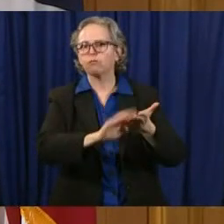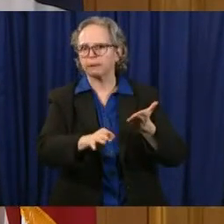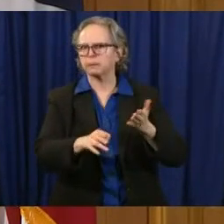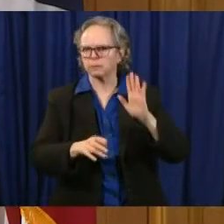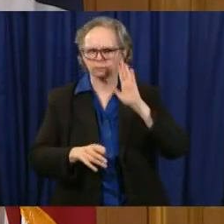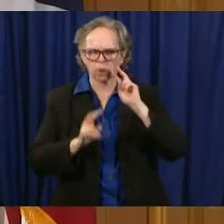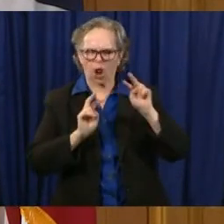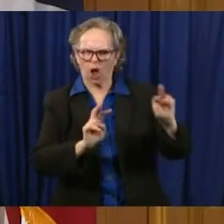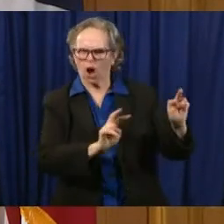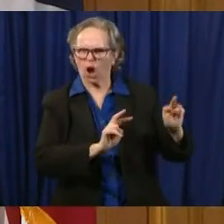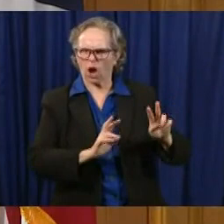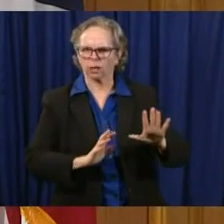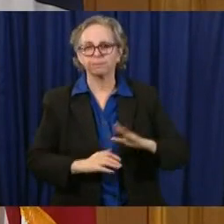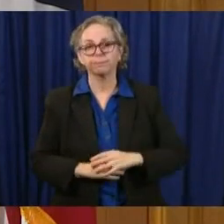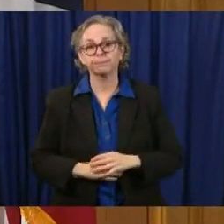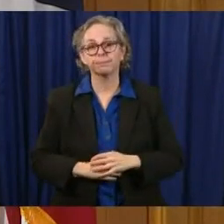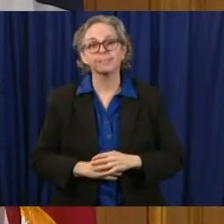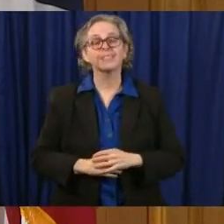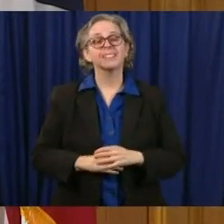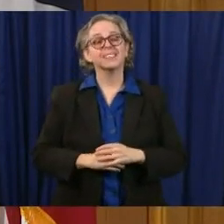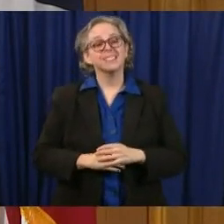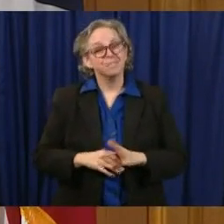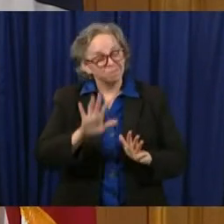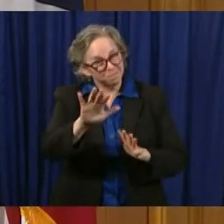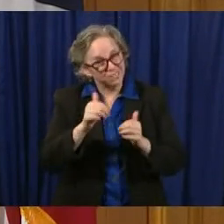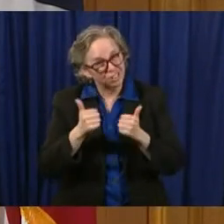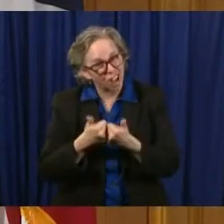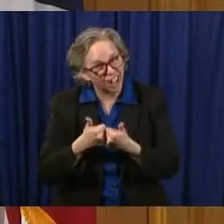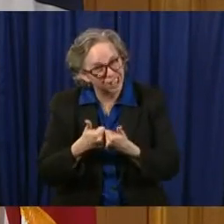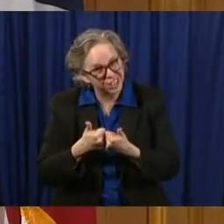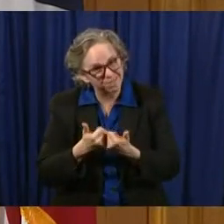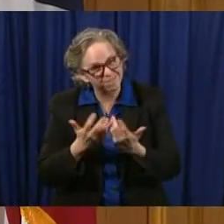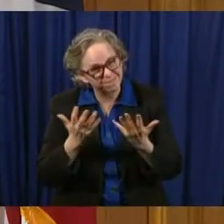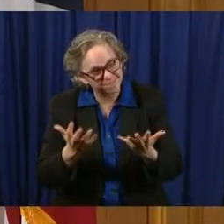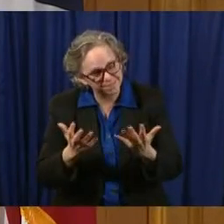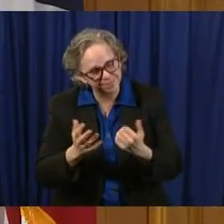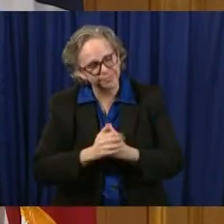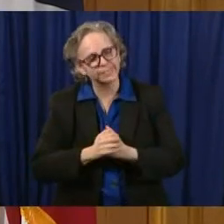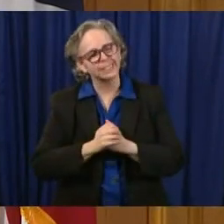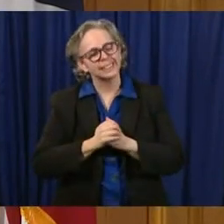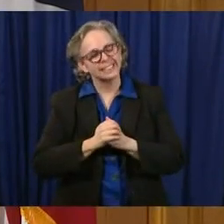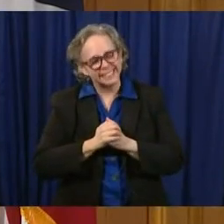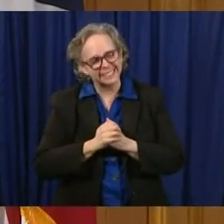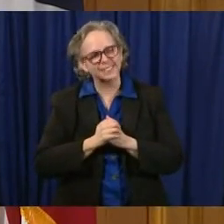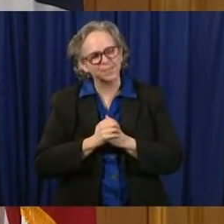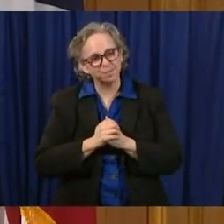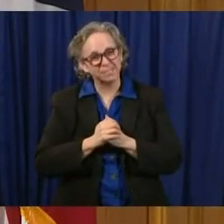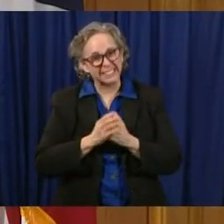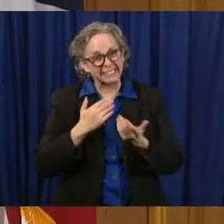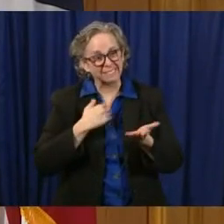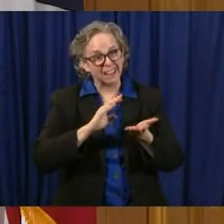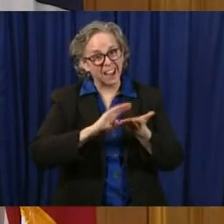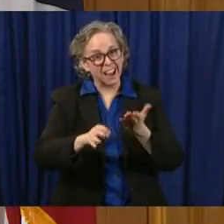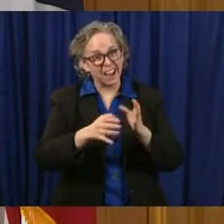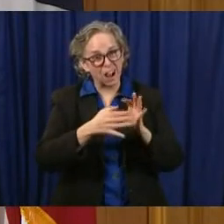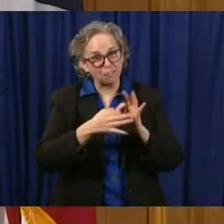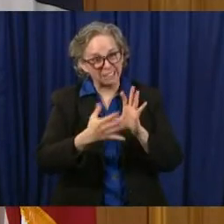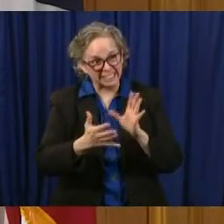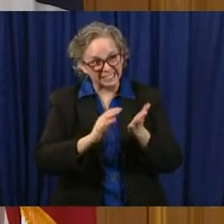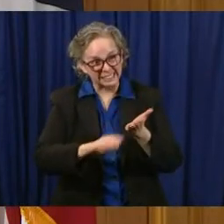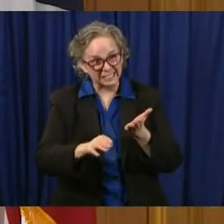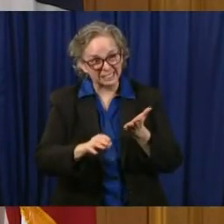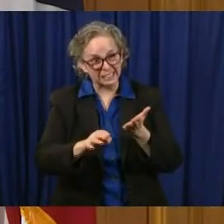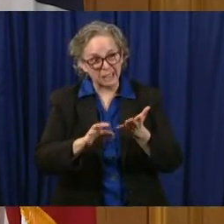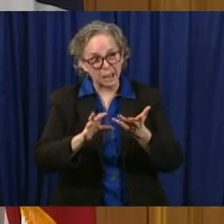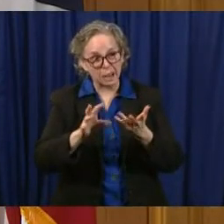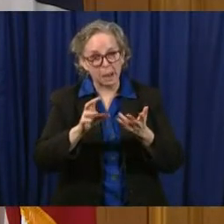The challenge always is, if you're releasing someone, you're releasing them back into society.